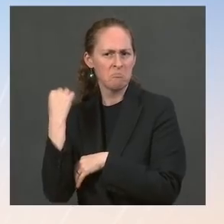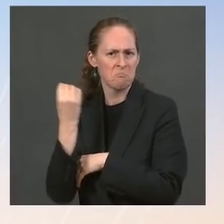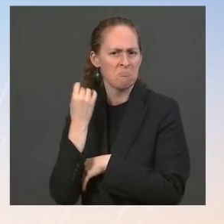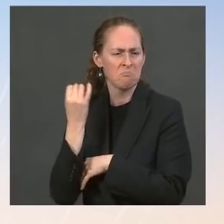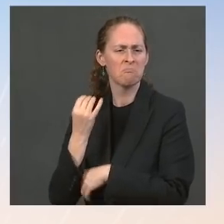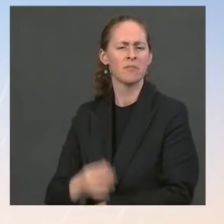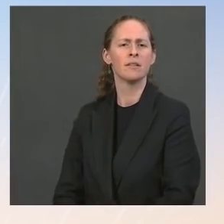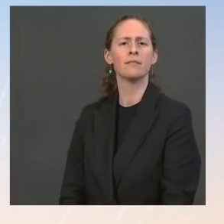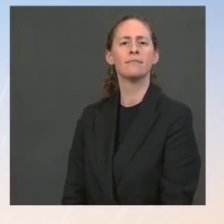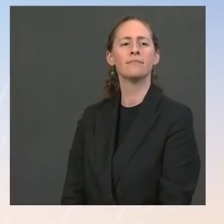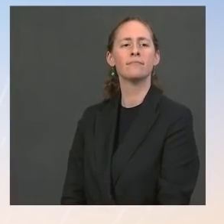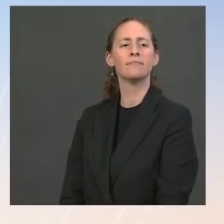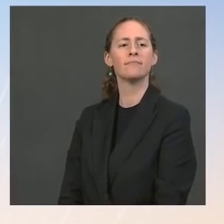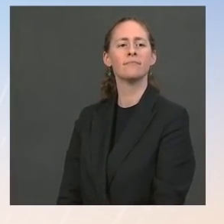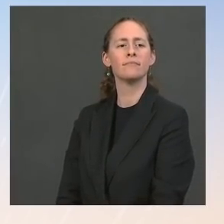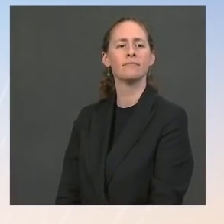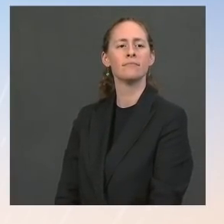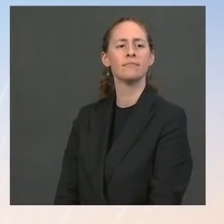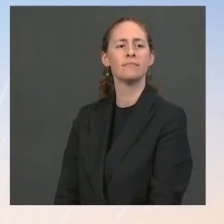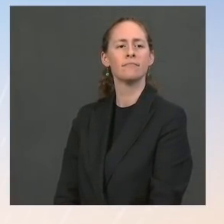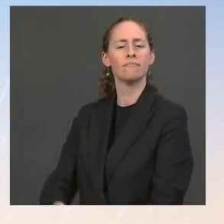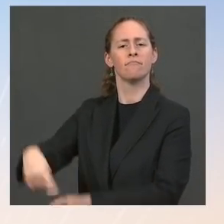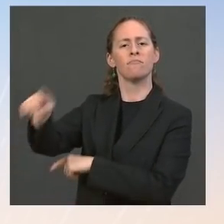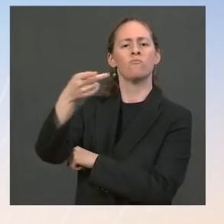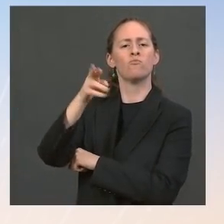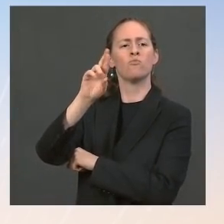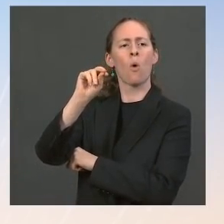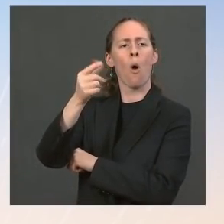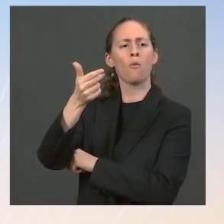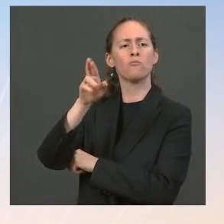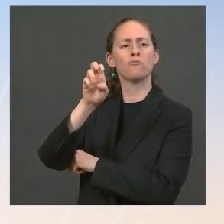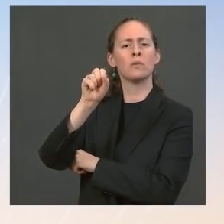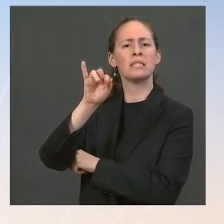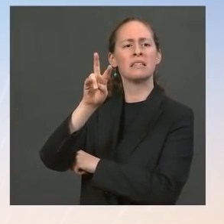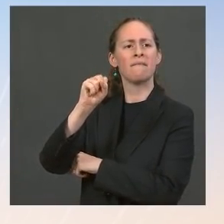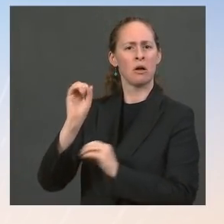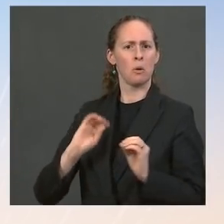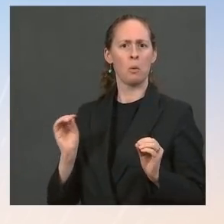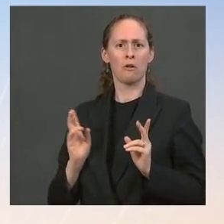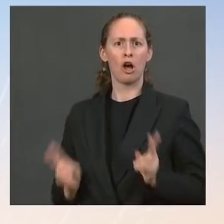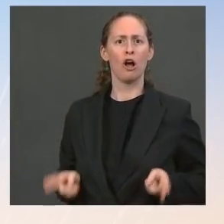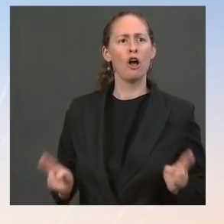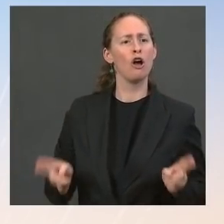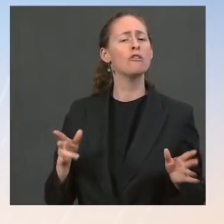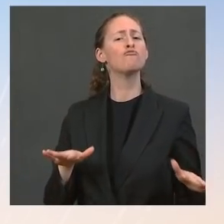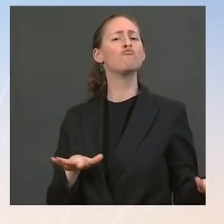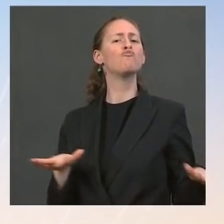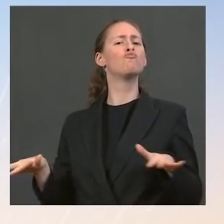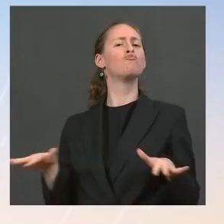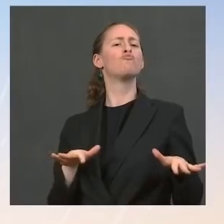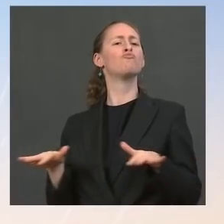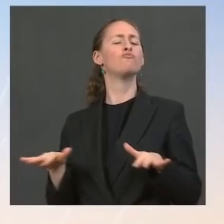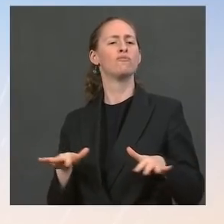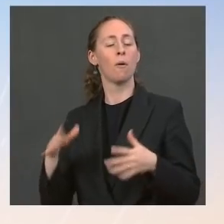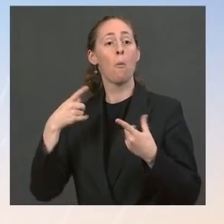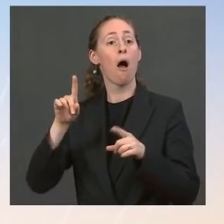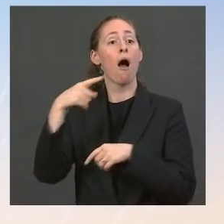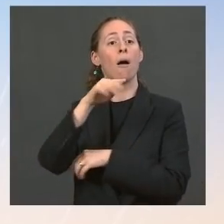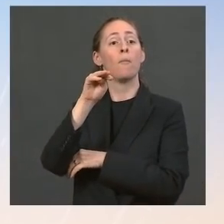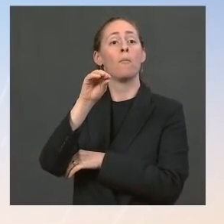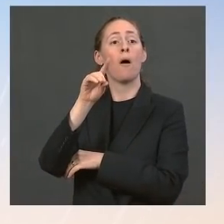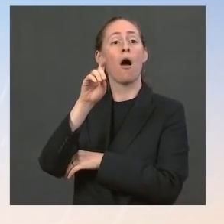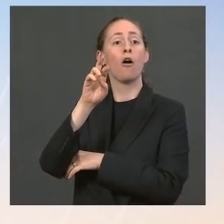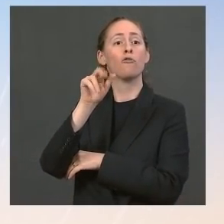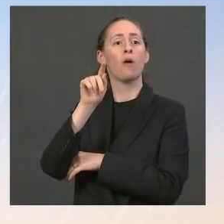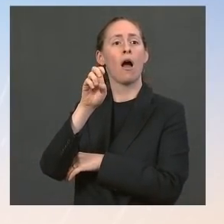The progressives don't seem to feel any sense of urgency about passing infrastructure, and the moderates, like Manchin, don't seem to feel any urgency about